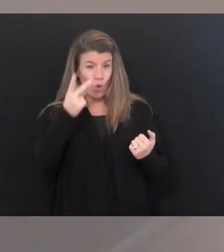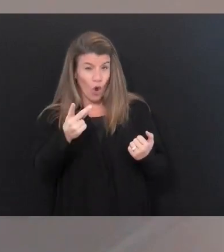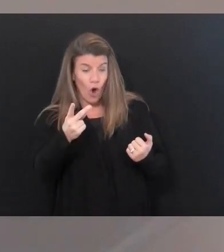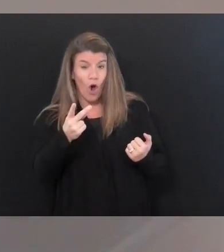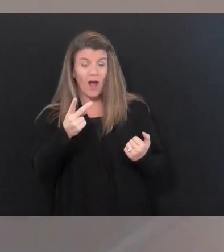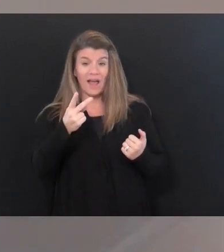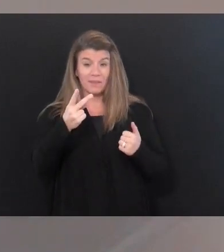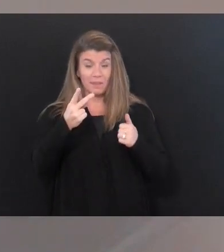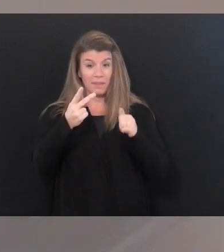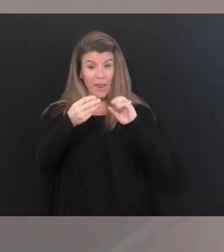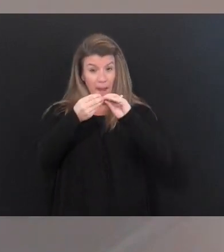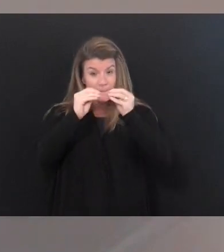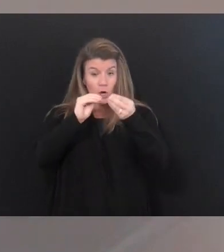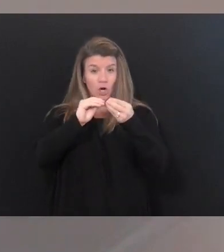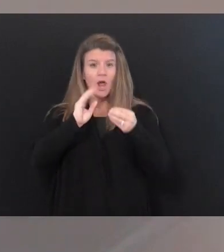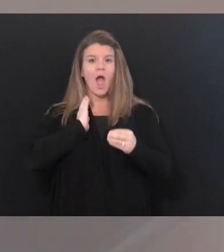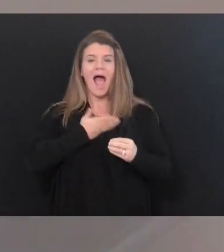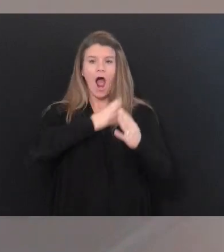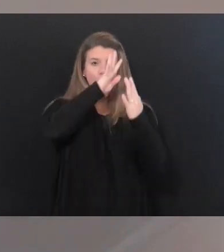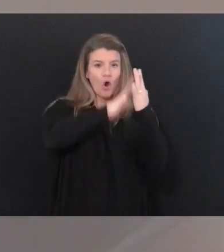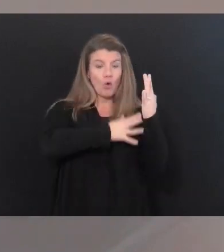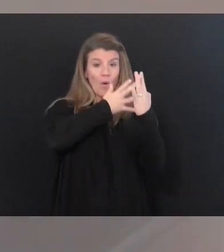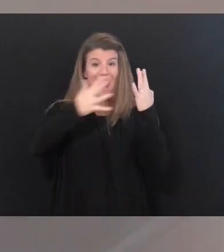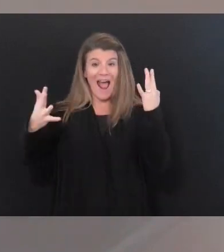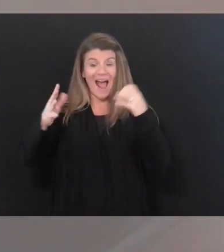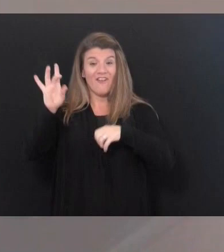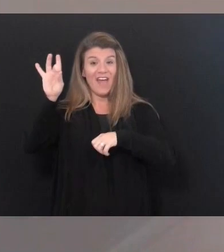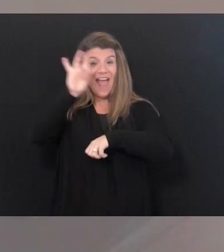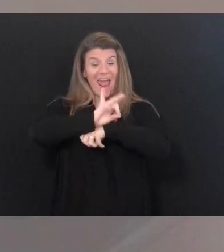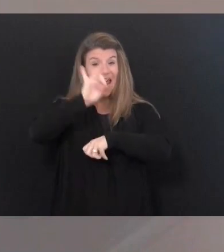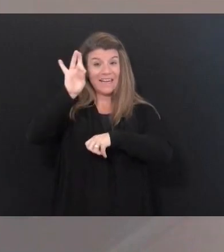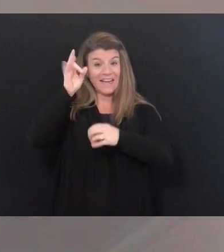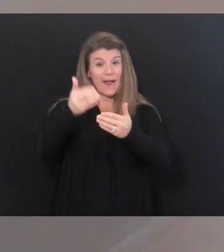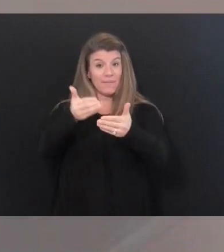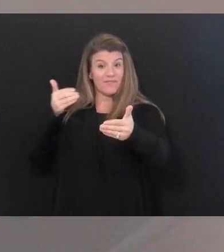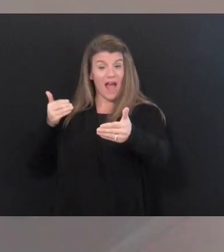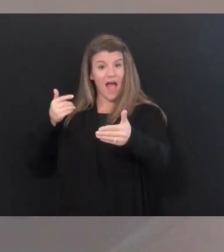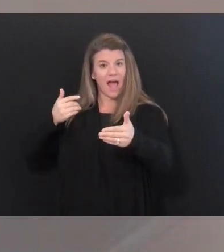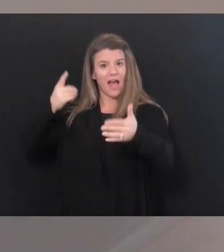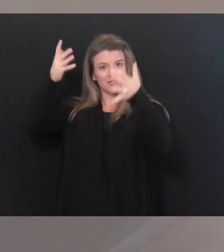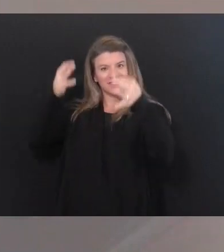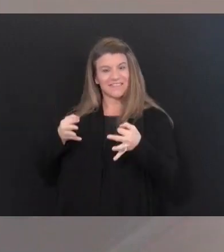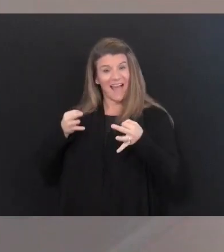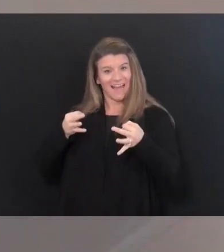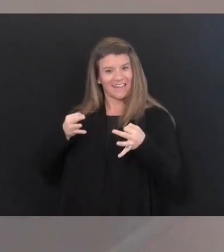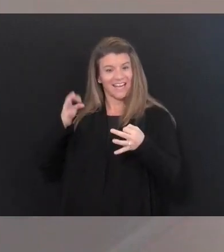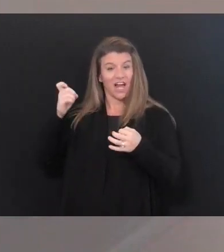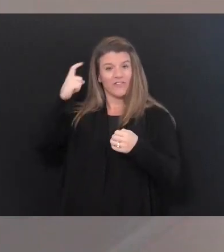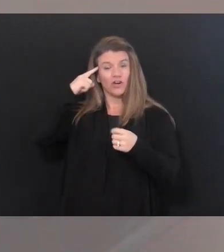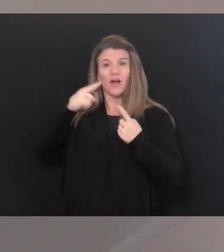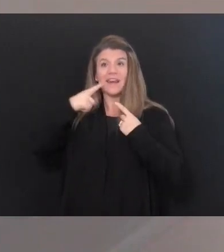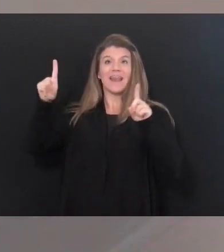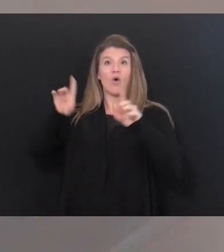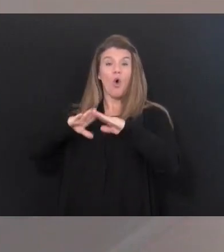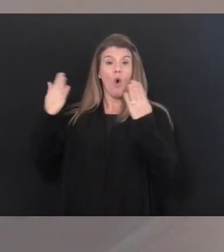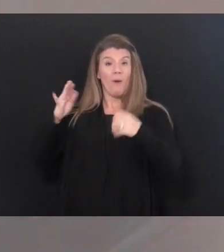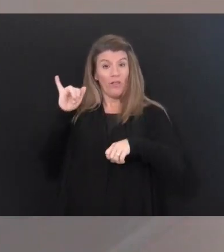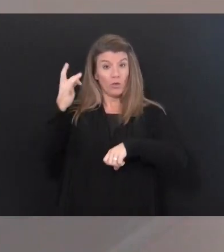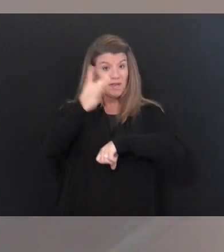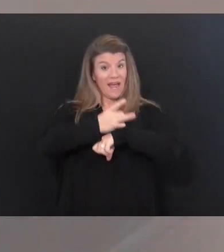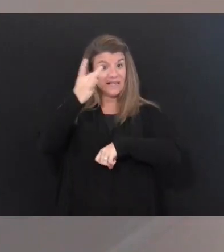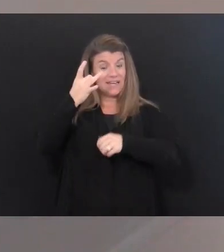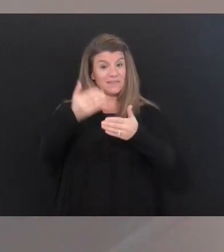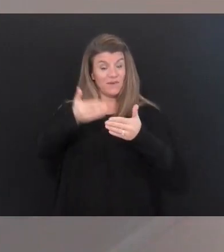of the graph, the 8 days prior to us the governor deciding to reopen was